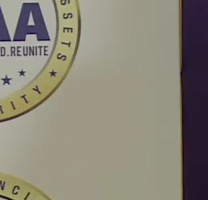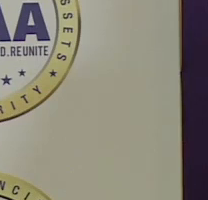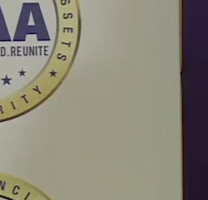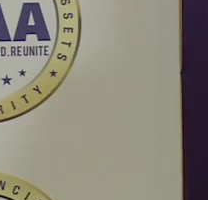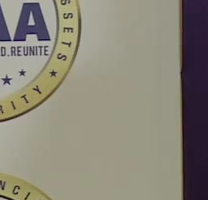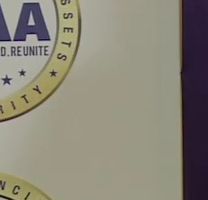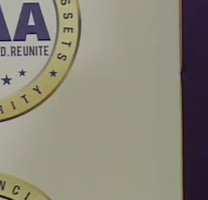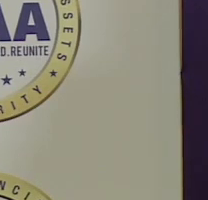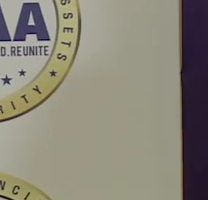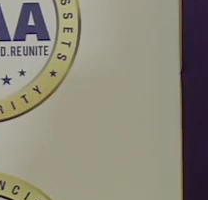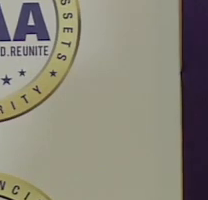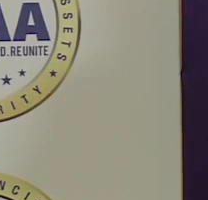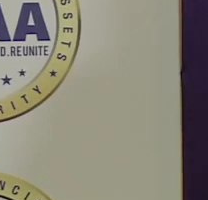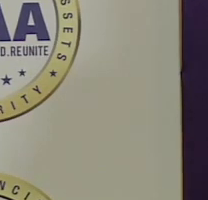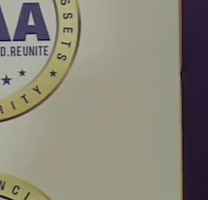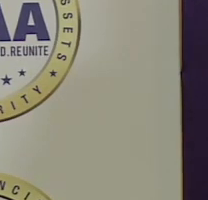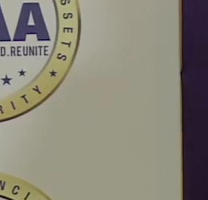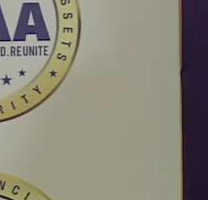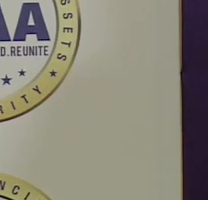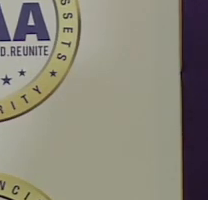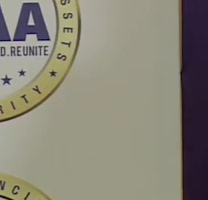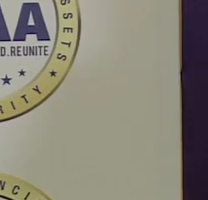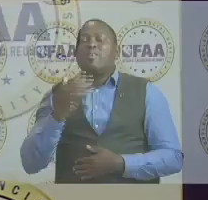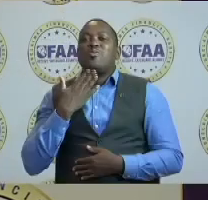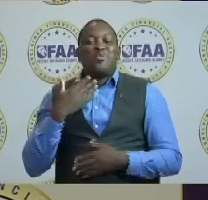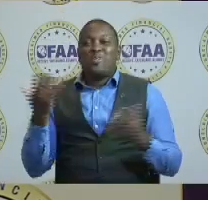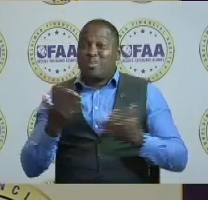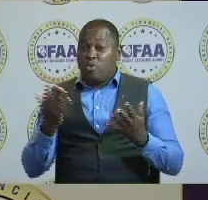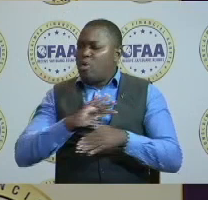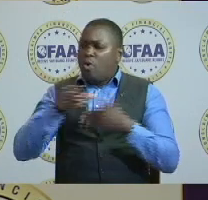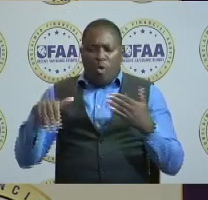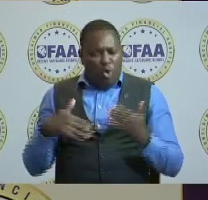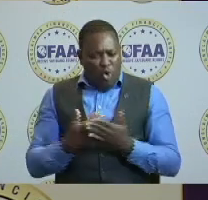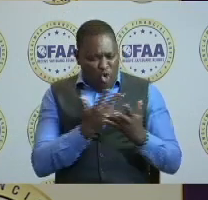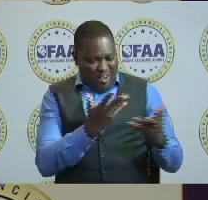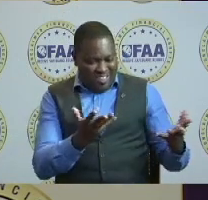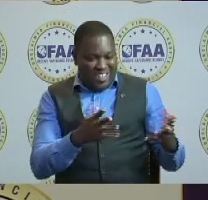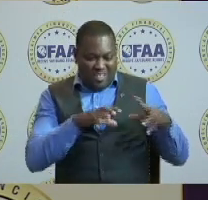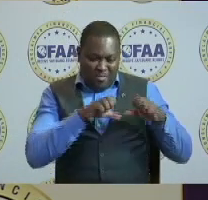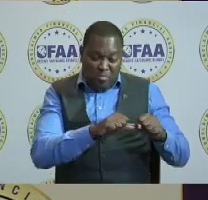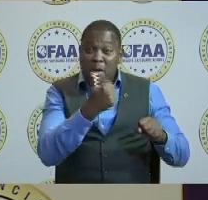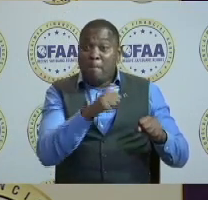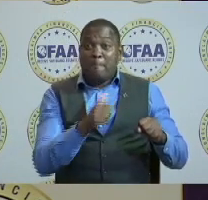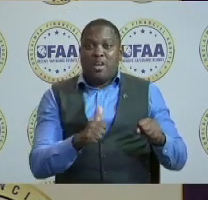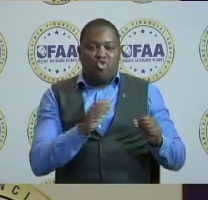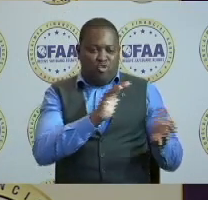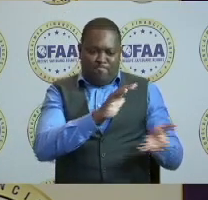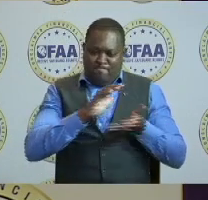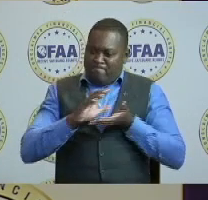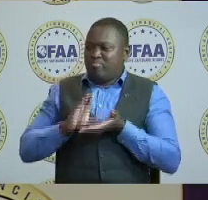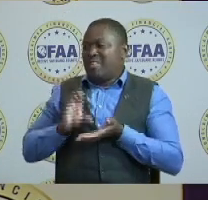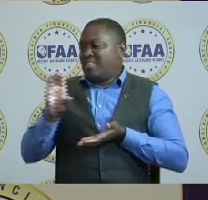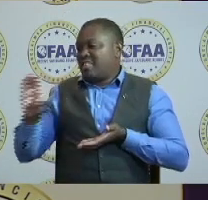whole objective of UFAA is to ensure that all the unclaimed financial assets are rightfully